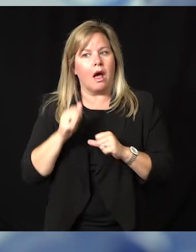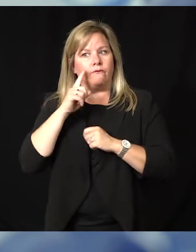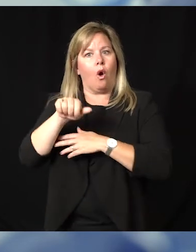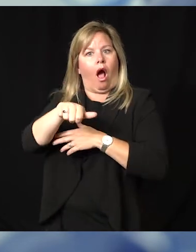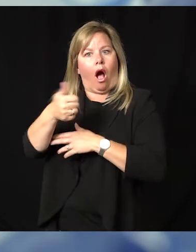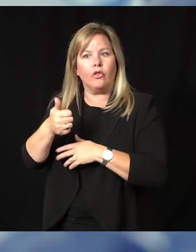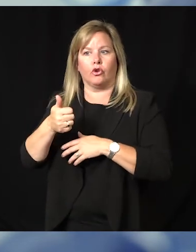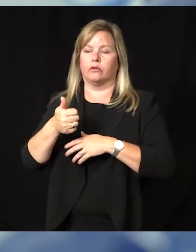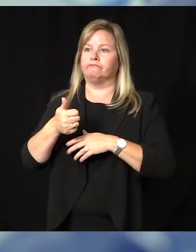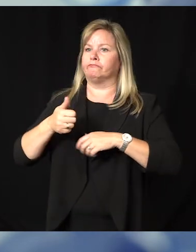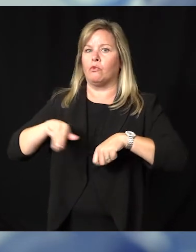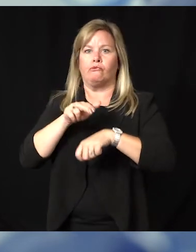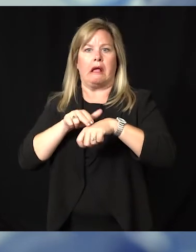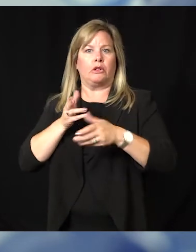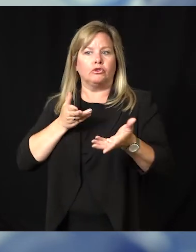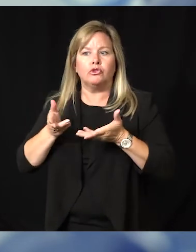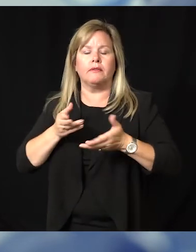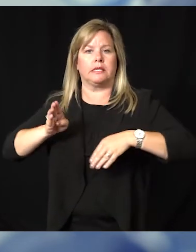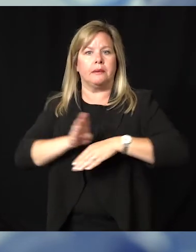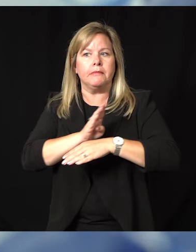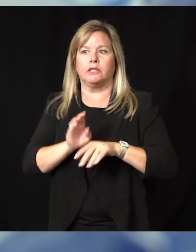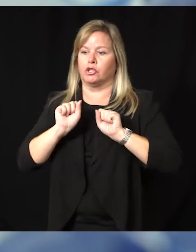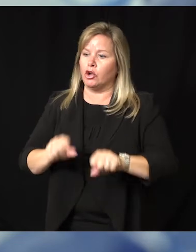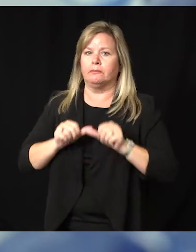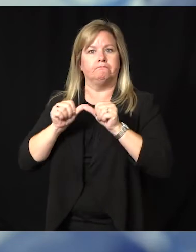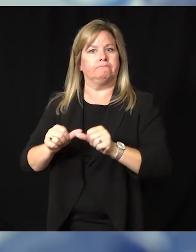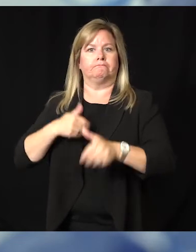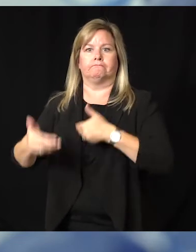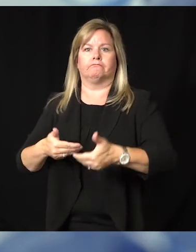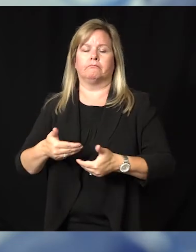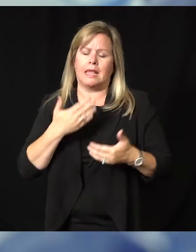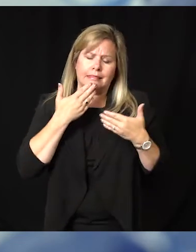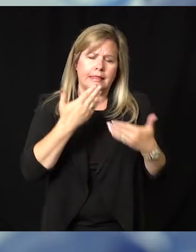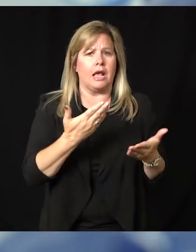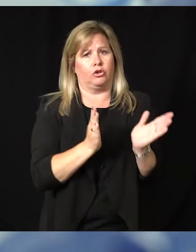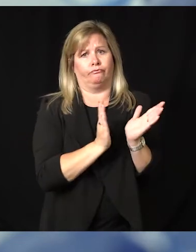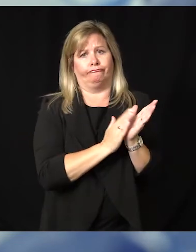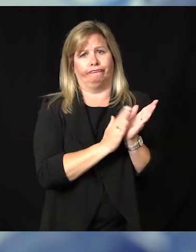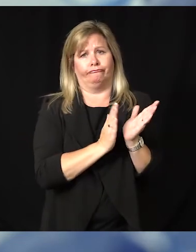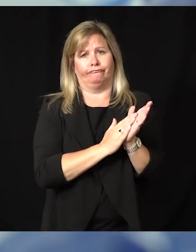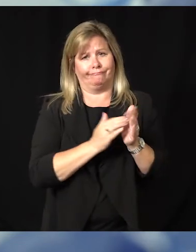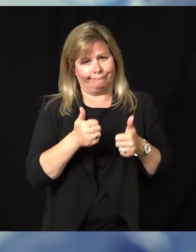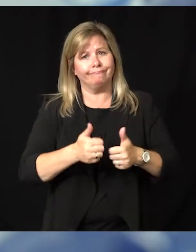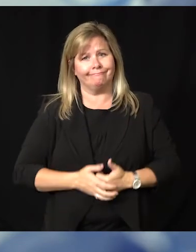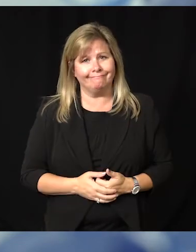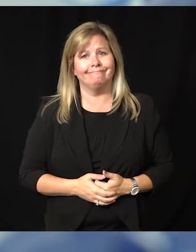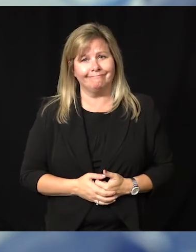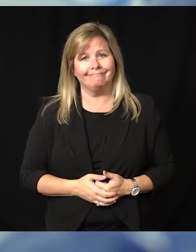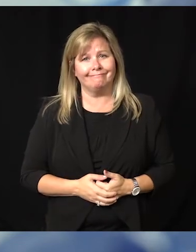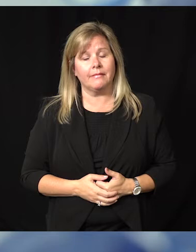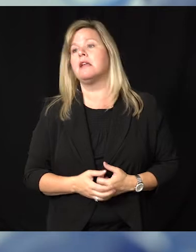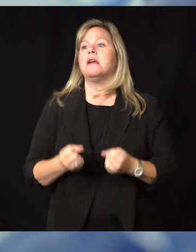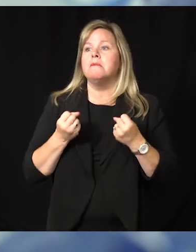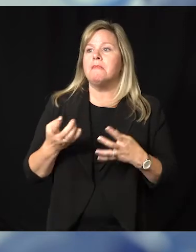other regular services were provided to the very best of your ability. Thank you. Well done. Now, many